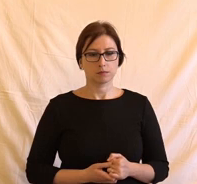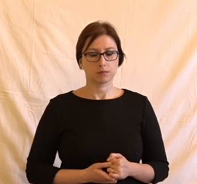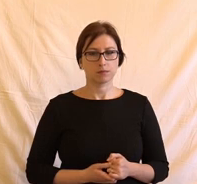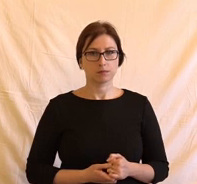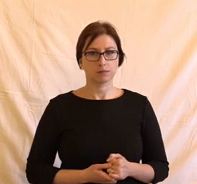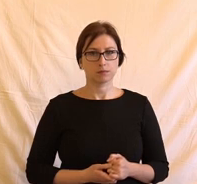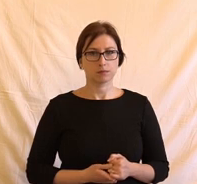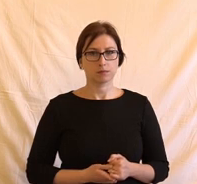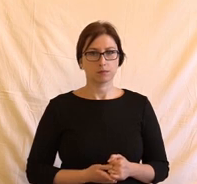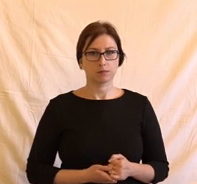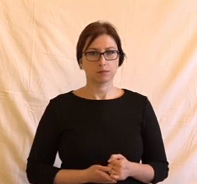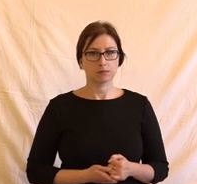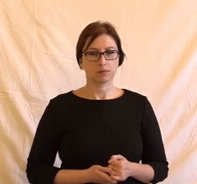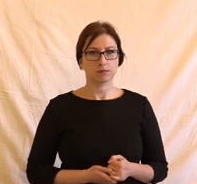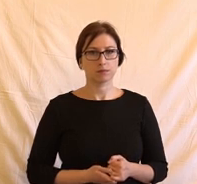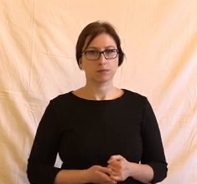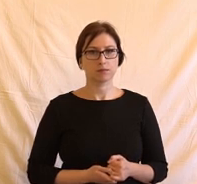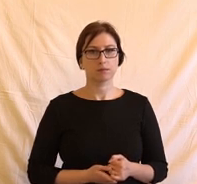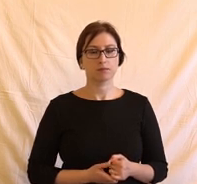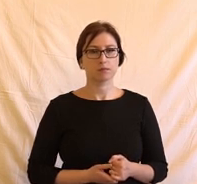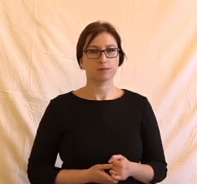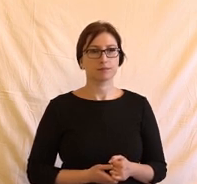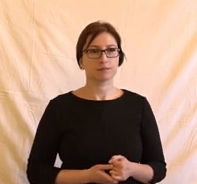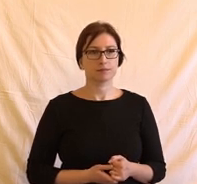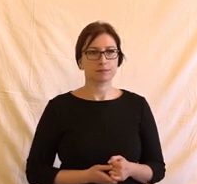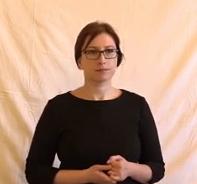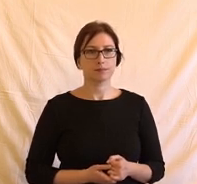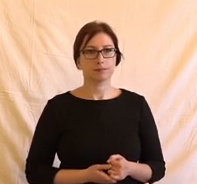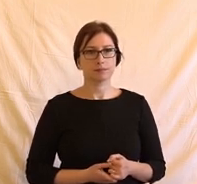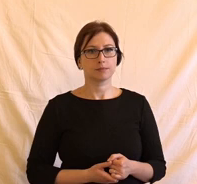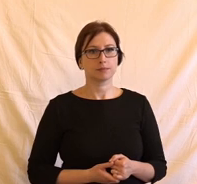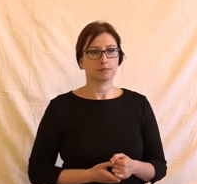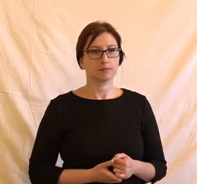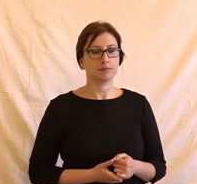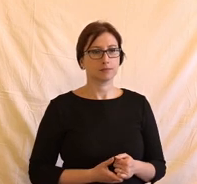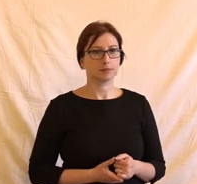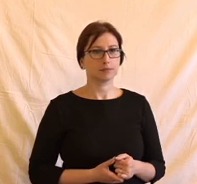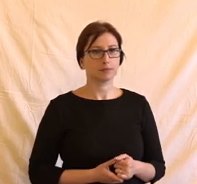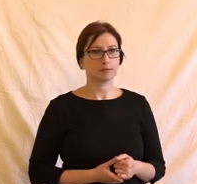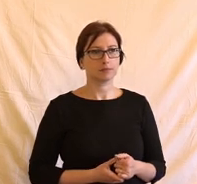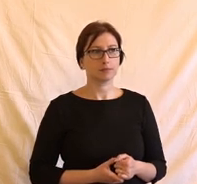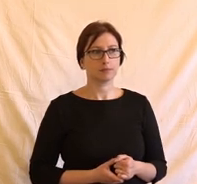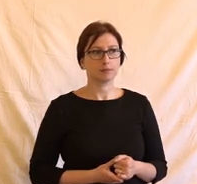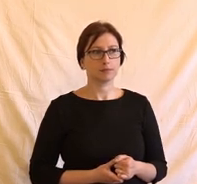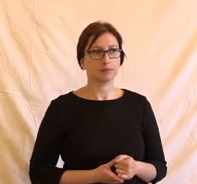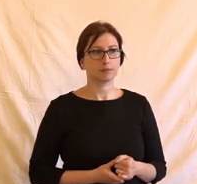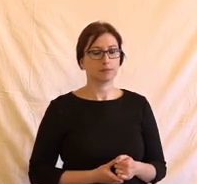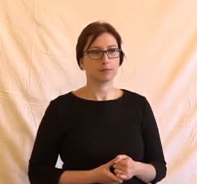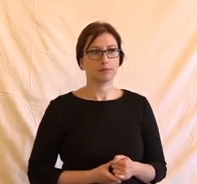but inherently believes in it and designs for privacy as a primary goal.